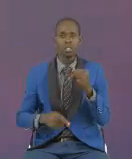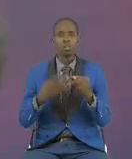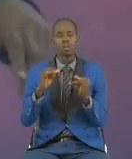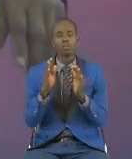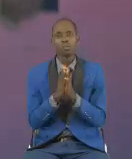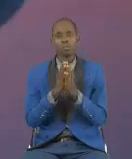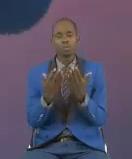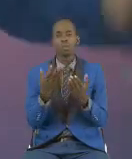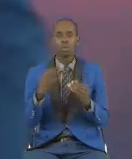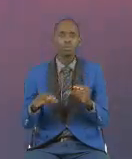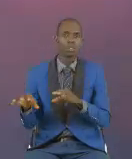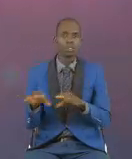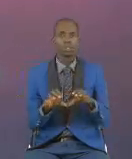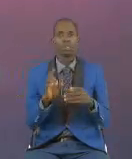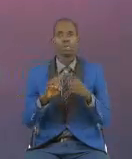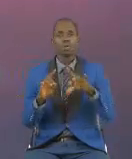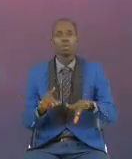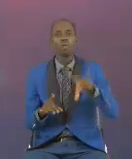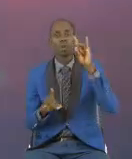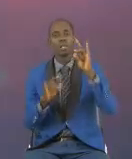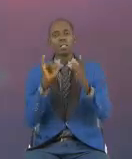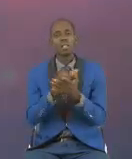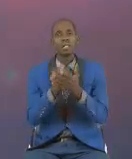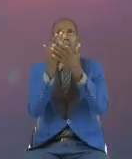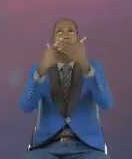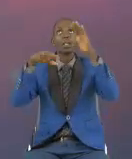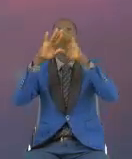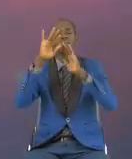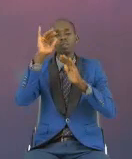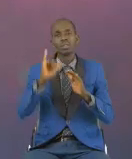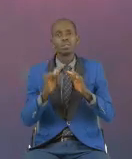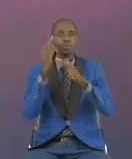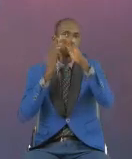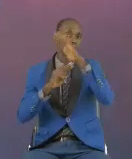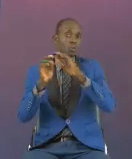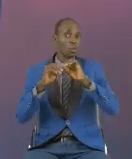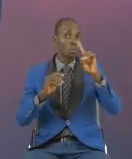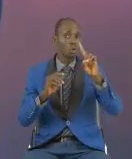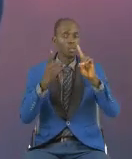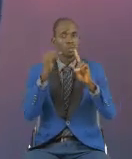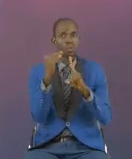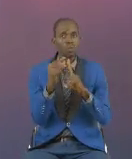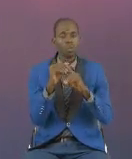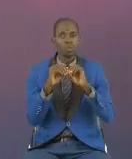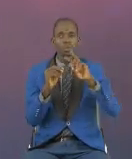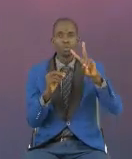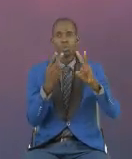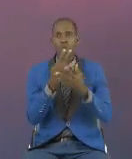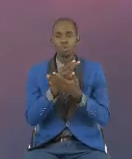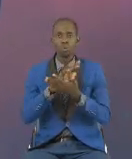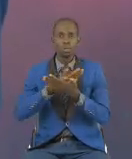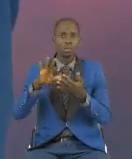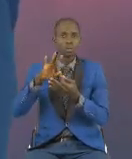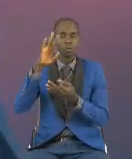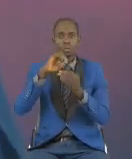you'll find the heavenly vision. Number one, the word. Number two, the Holy Spirit. Number three,